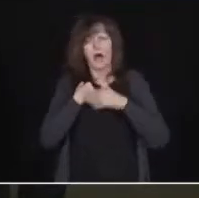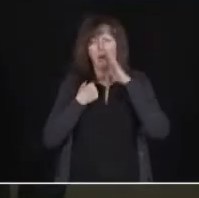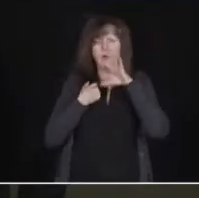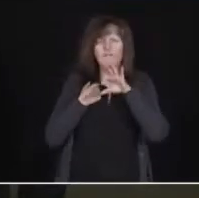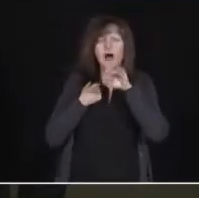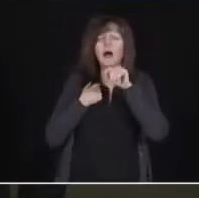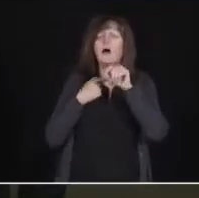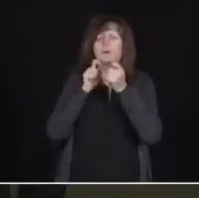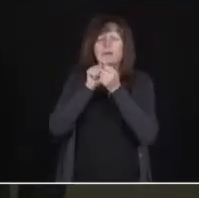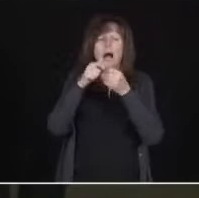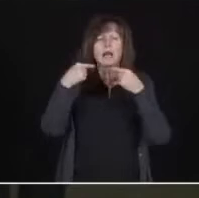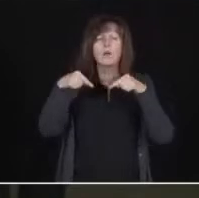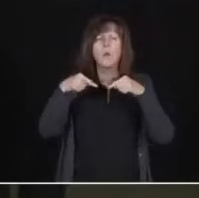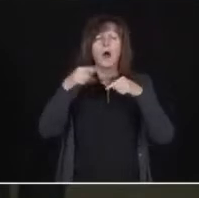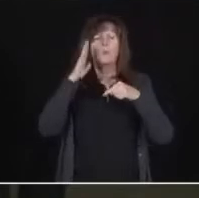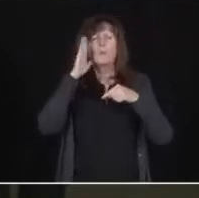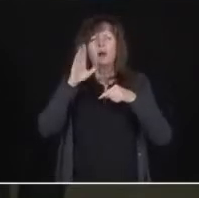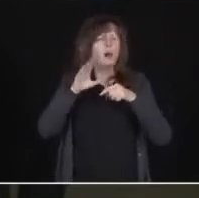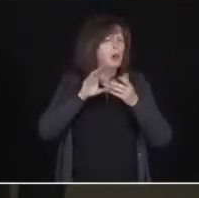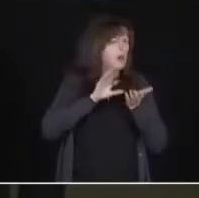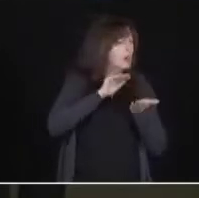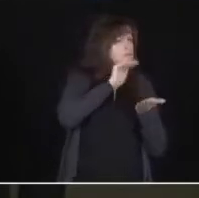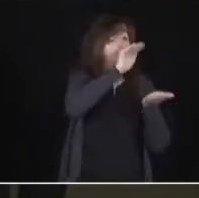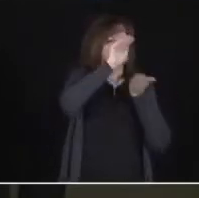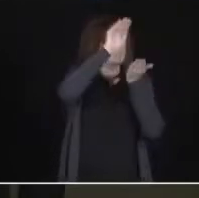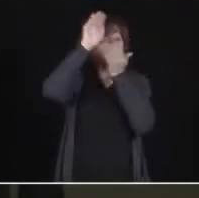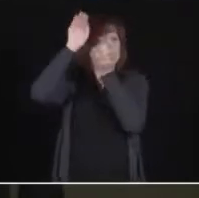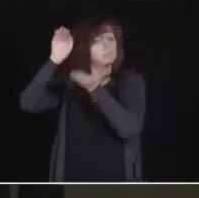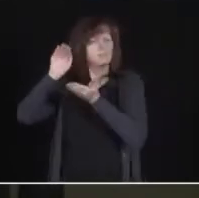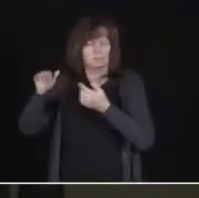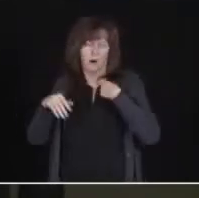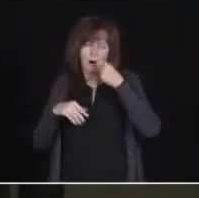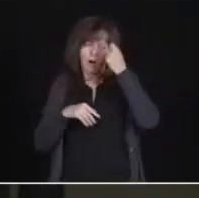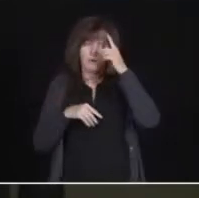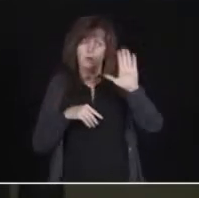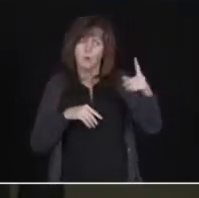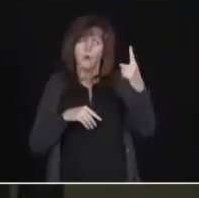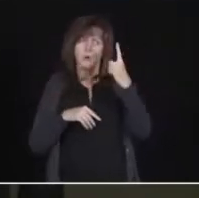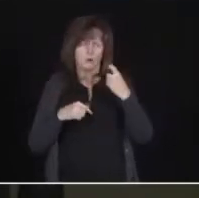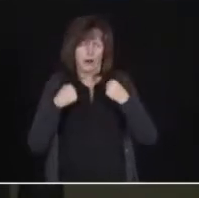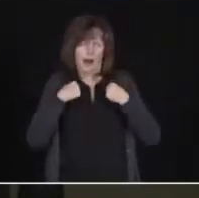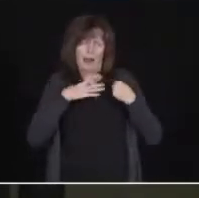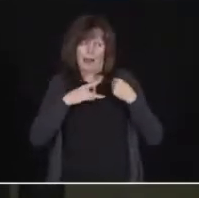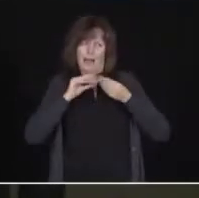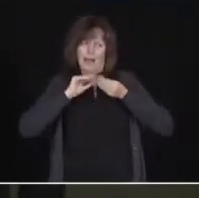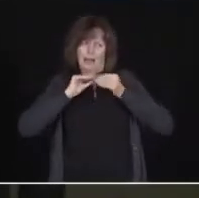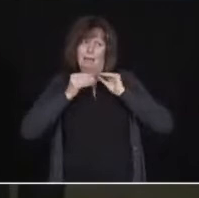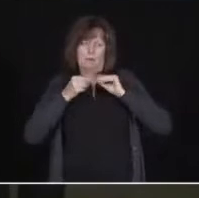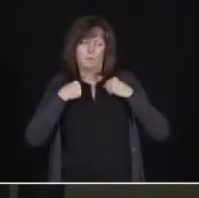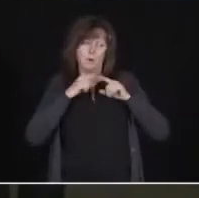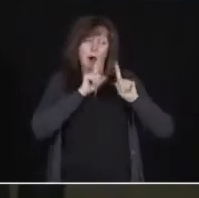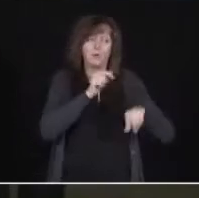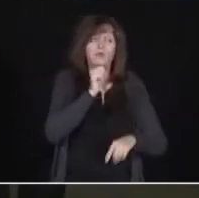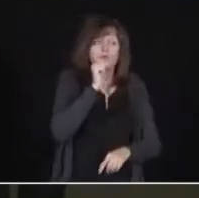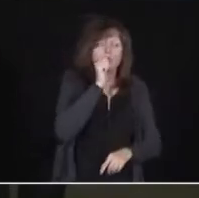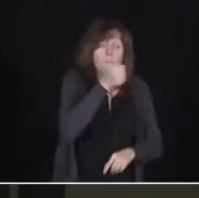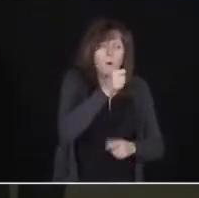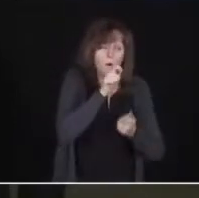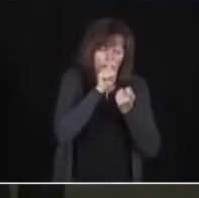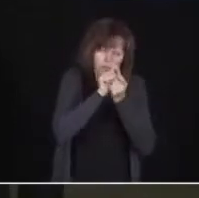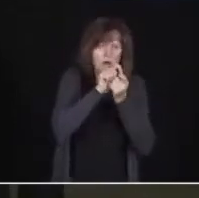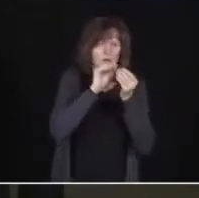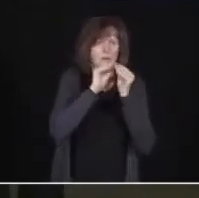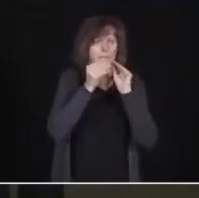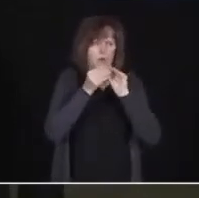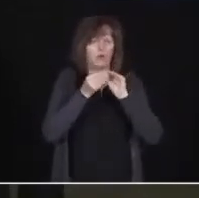I fully appreciate your question. I'm a numbers guy. I will have the answer tomorrow. The exact numbers. What do we